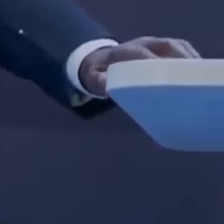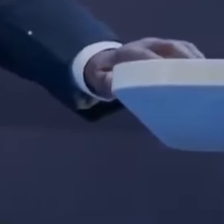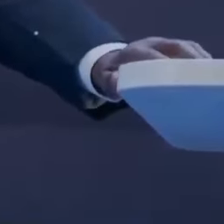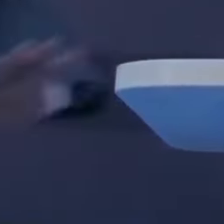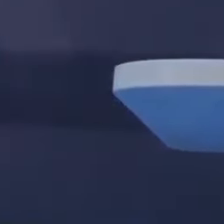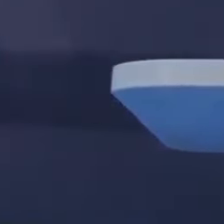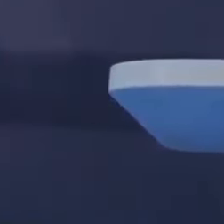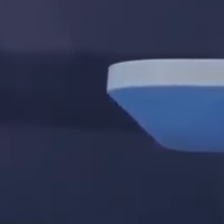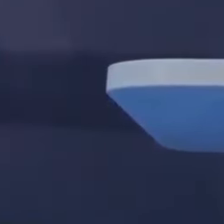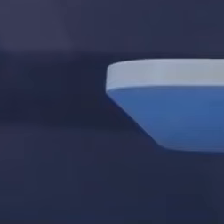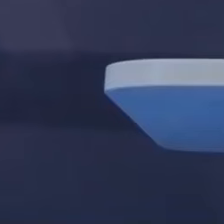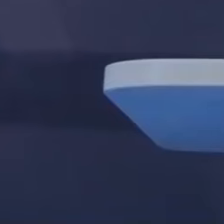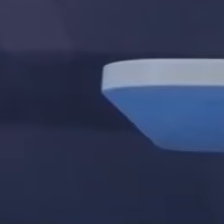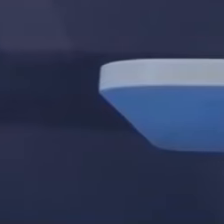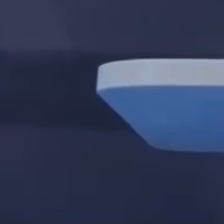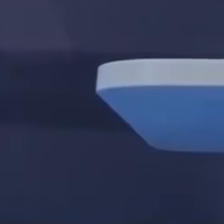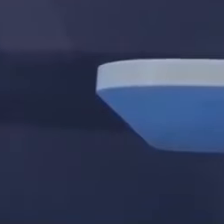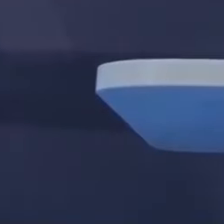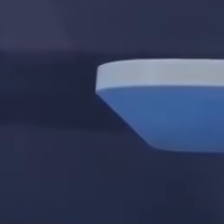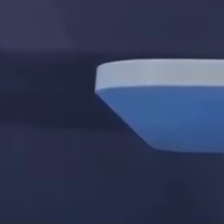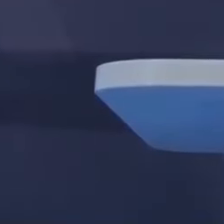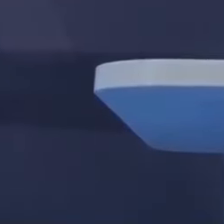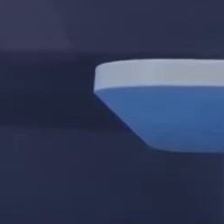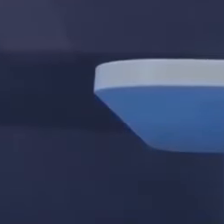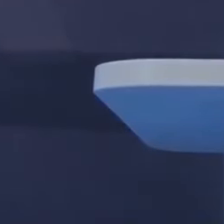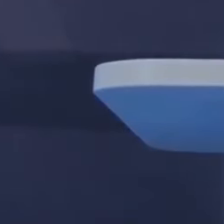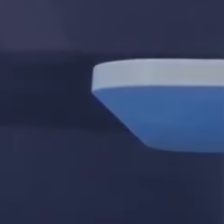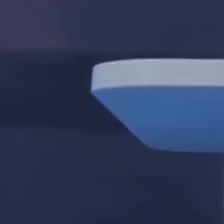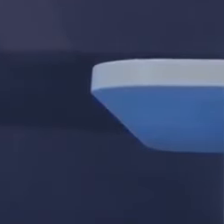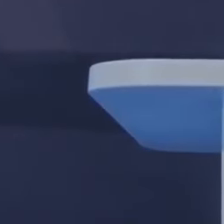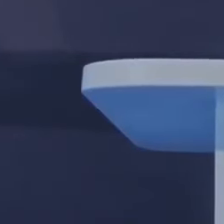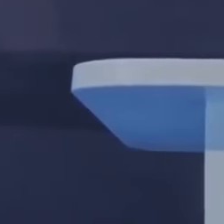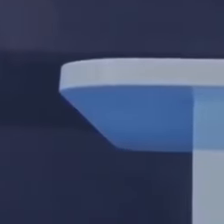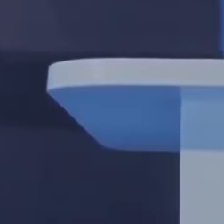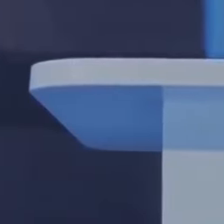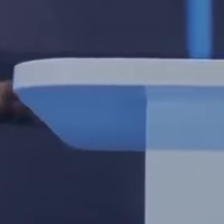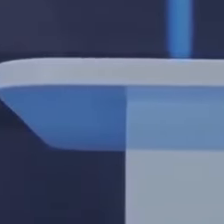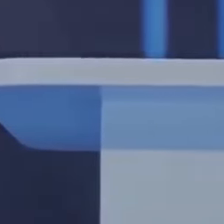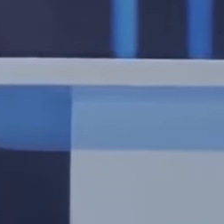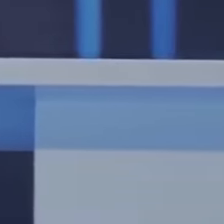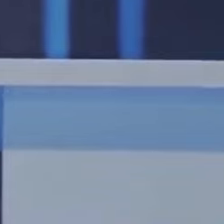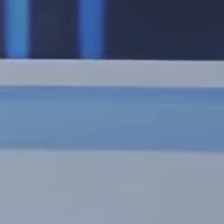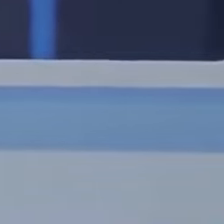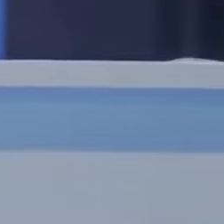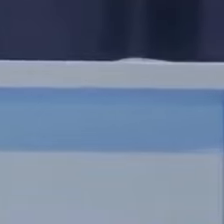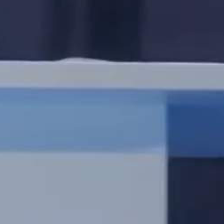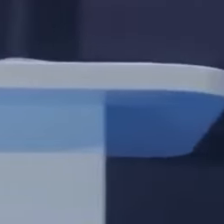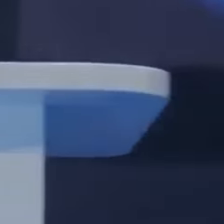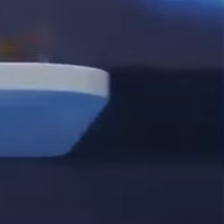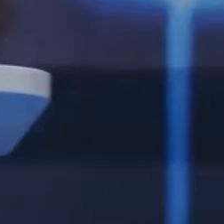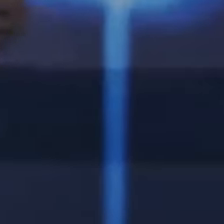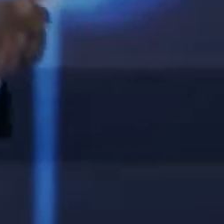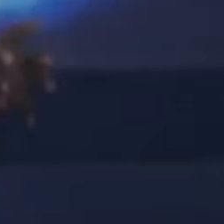The Bible reveals to us believers' inheritance beyond life's essentials. That's